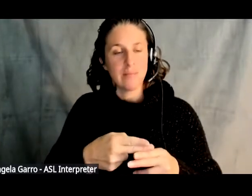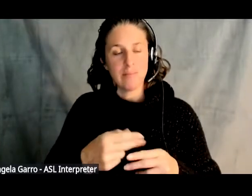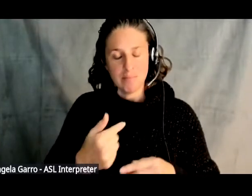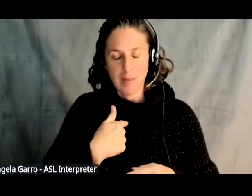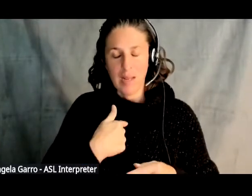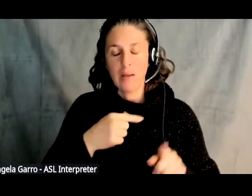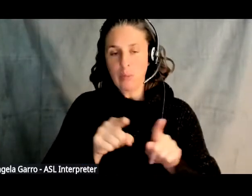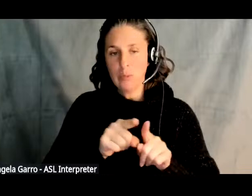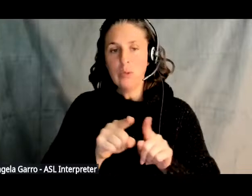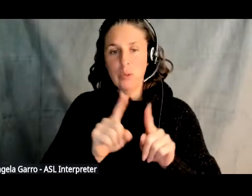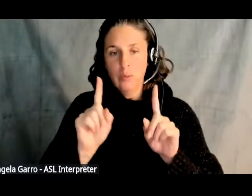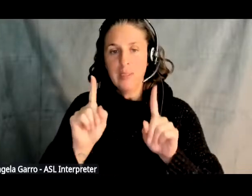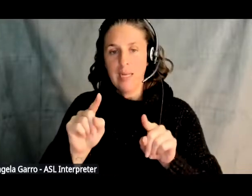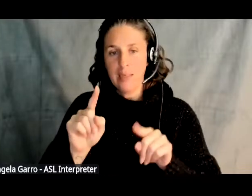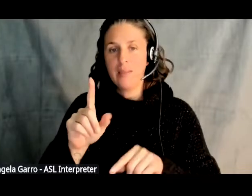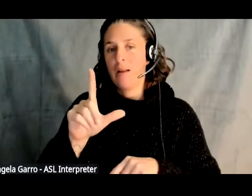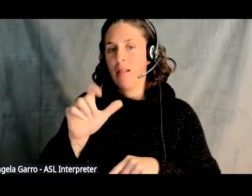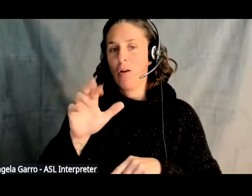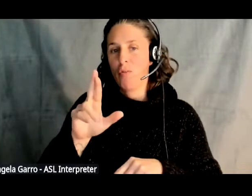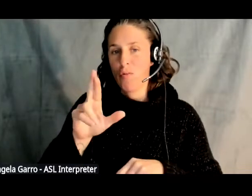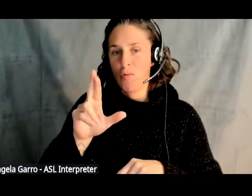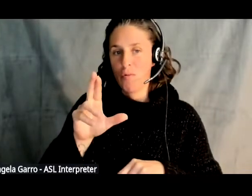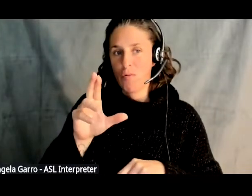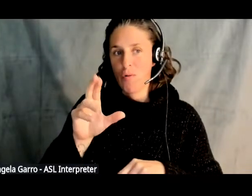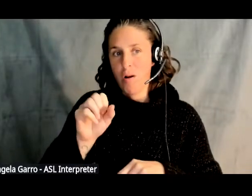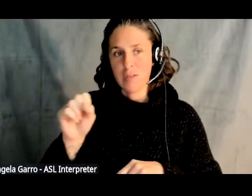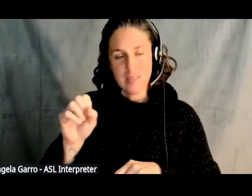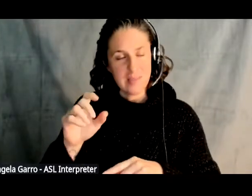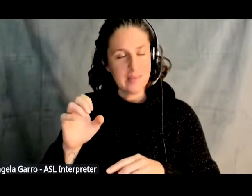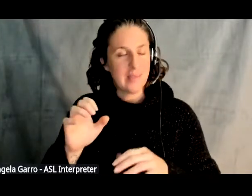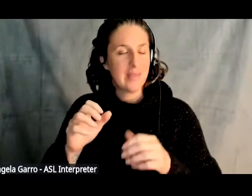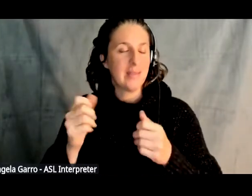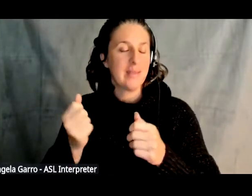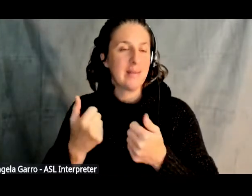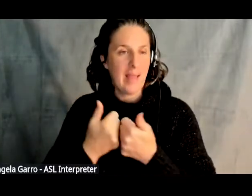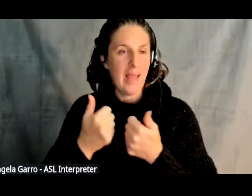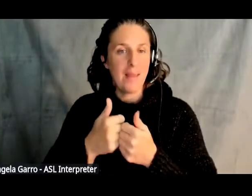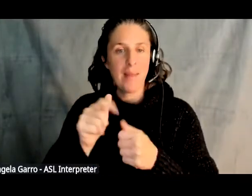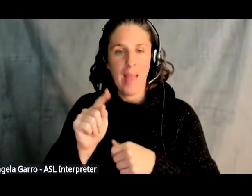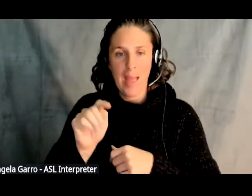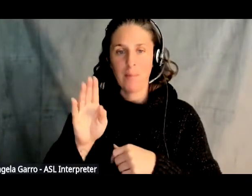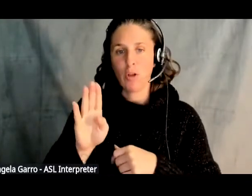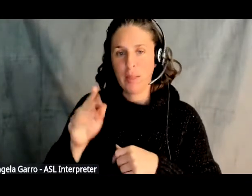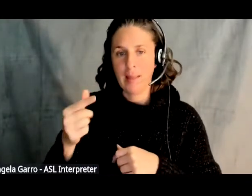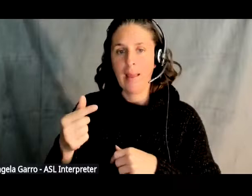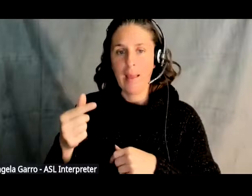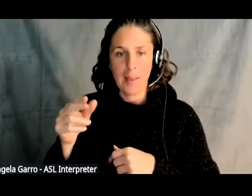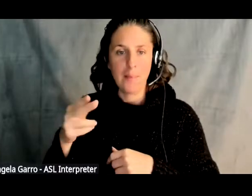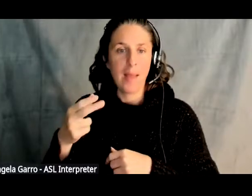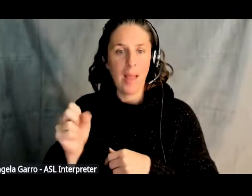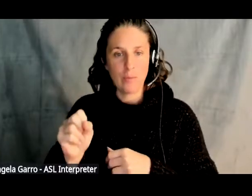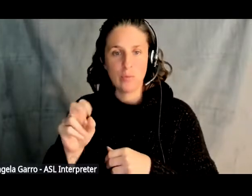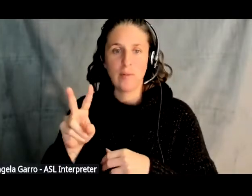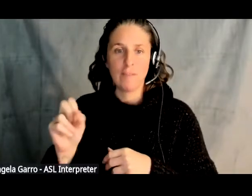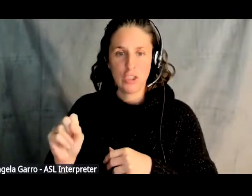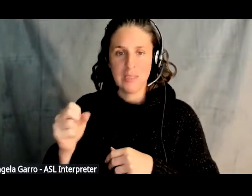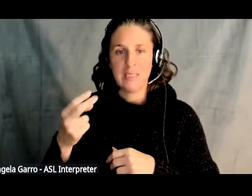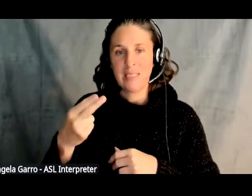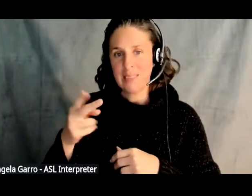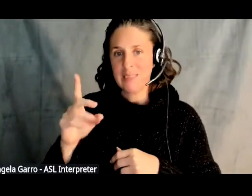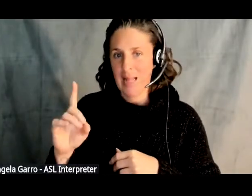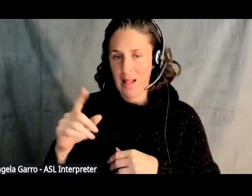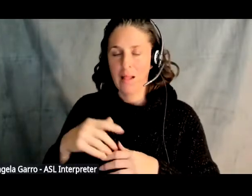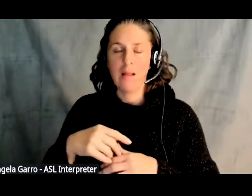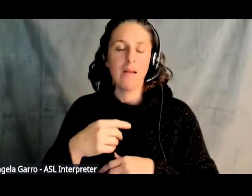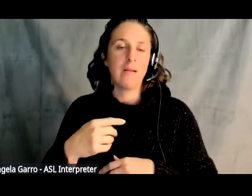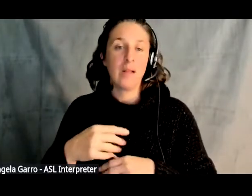attended a lacrosse game at Burlingame High School yesterday versus Hillsdale, and the new gym